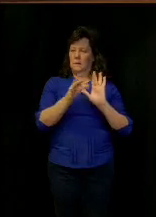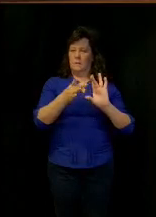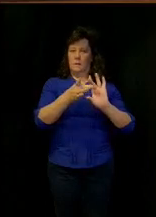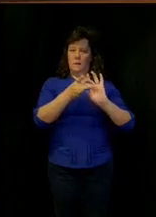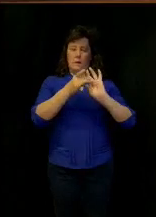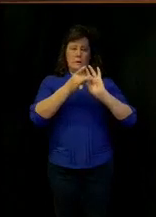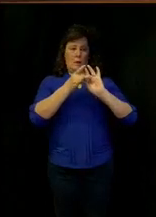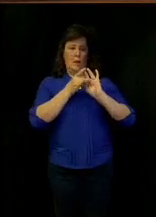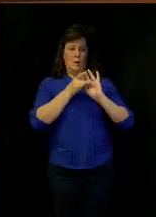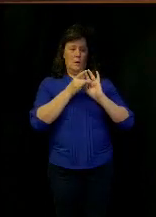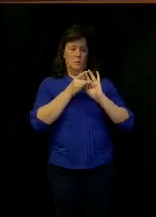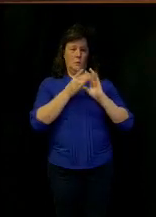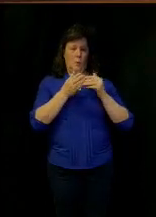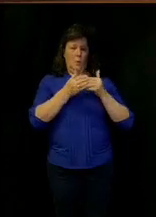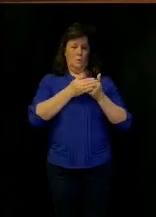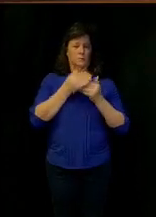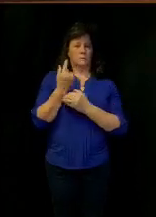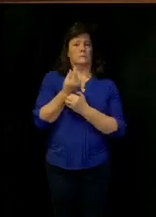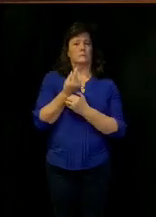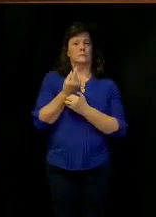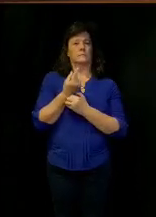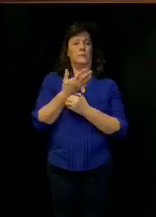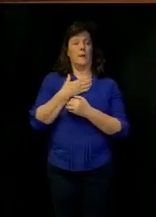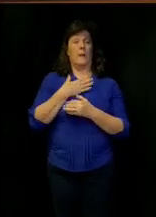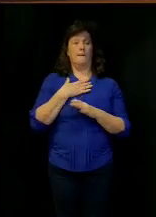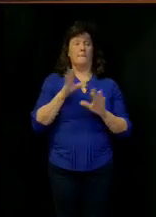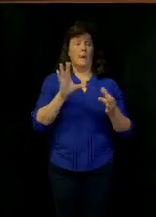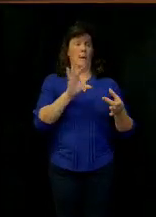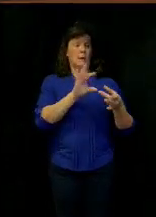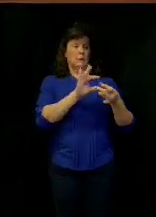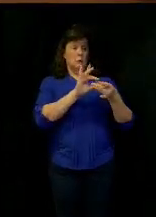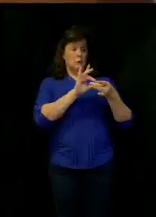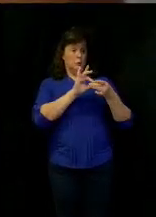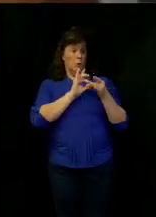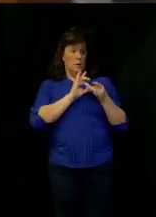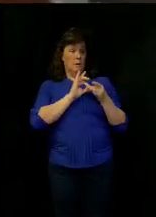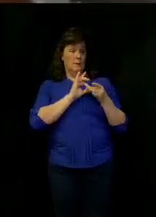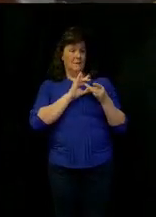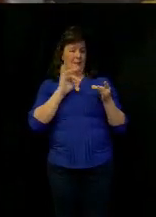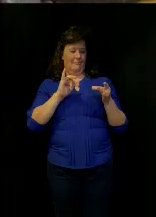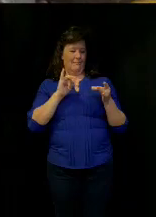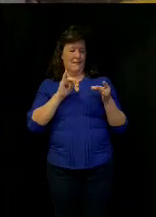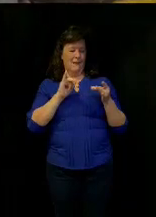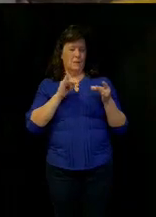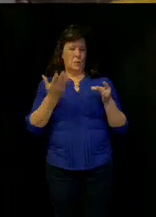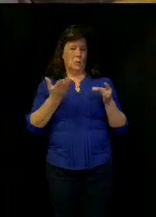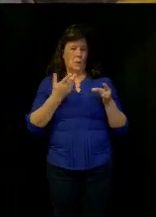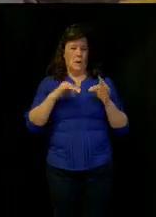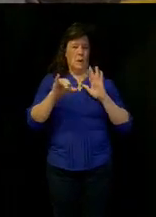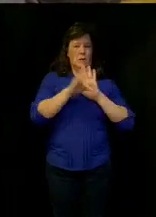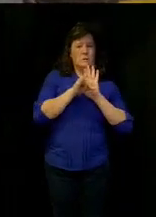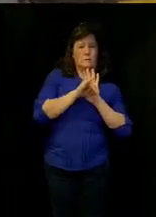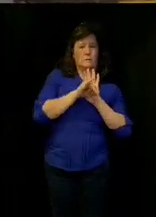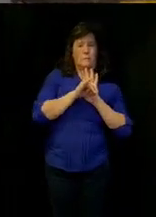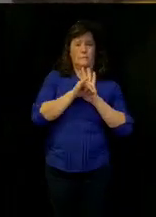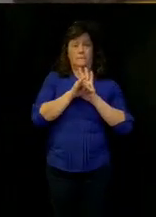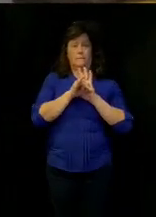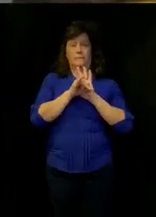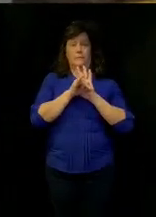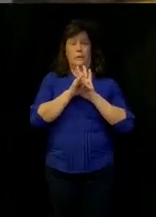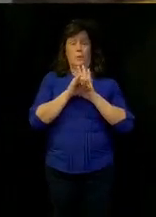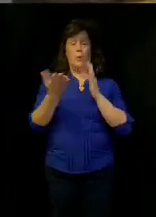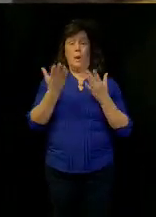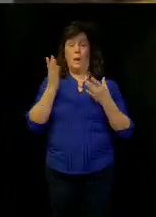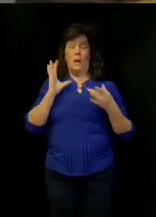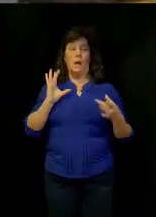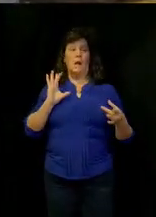closely to something. So my identifications or what I'm joined to actually is the thing that identifies me. My identifications or what I'm joined